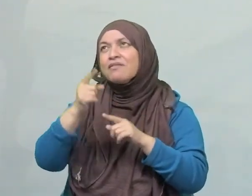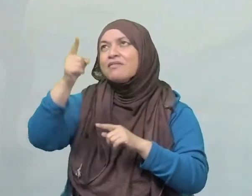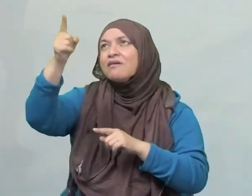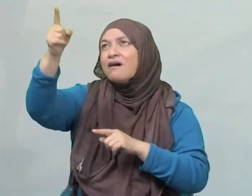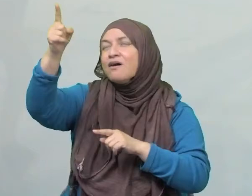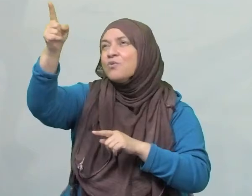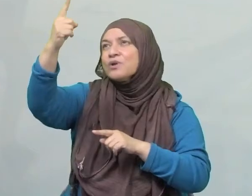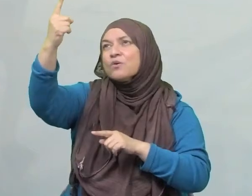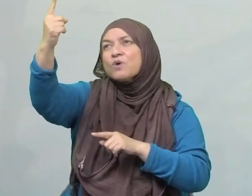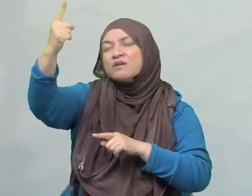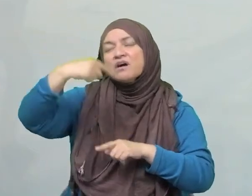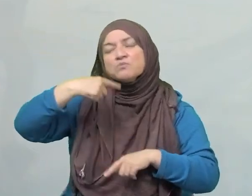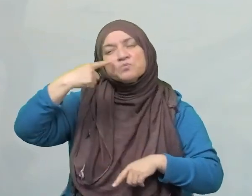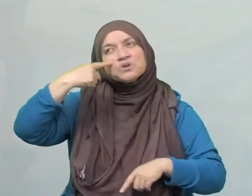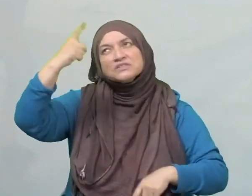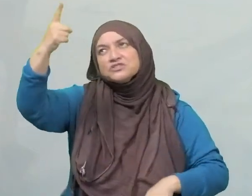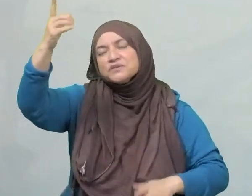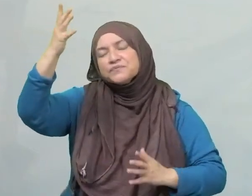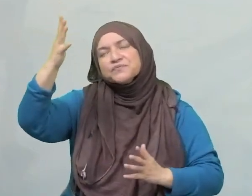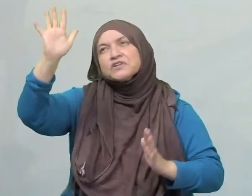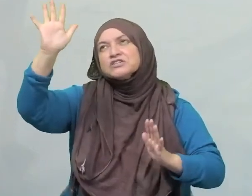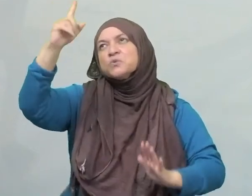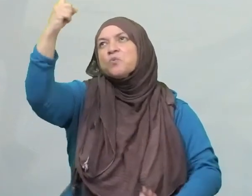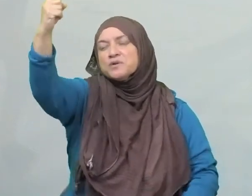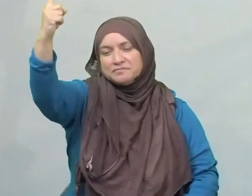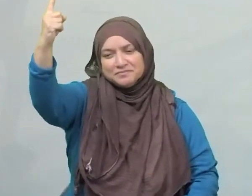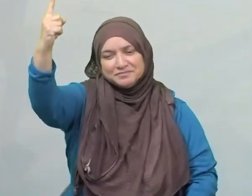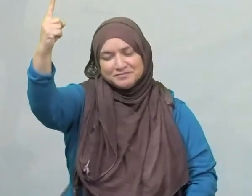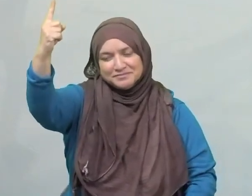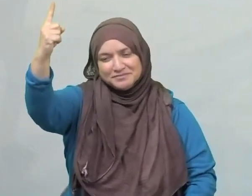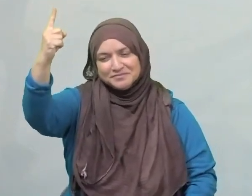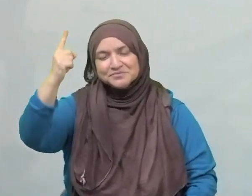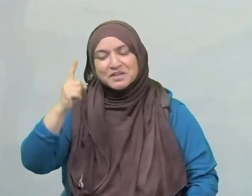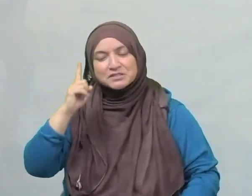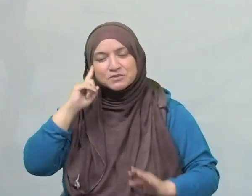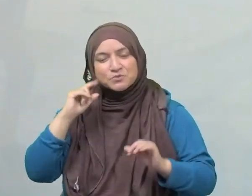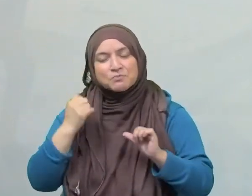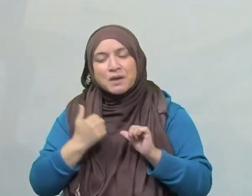ramadan the theme is what roof